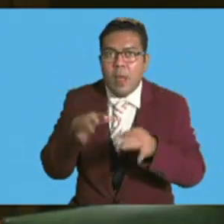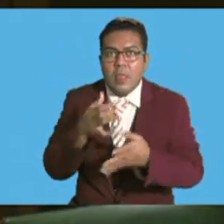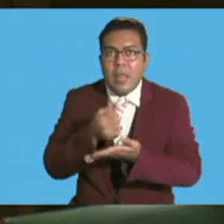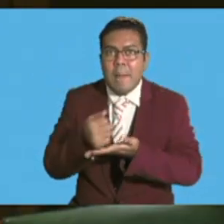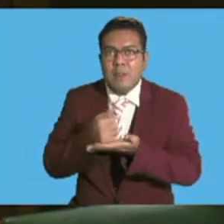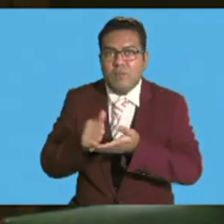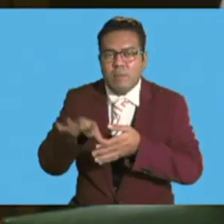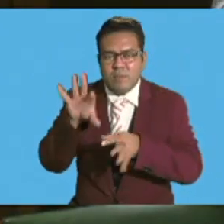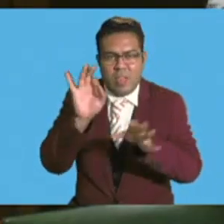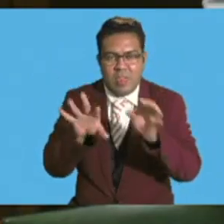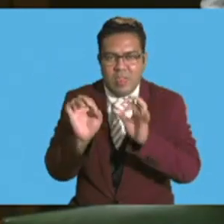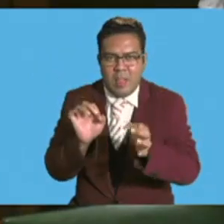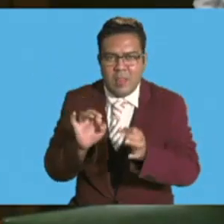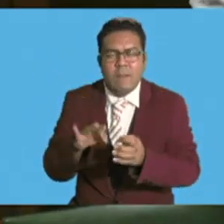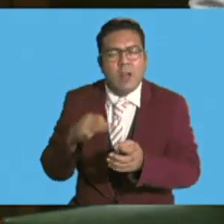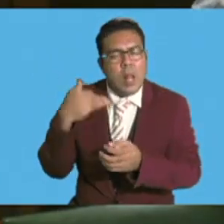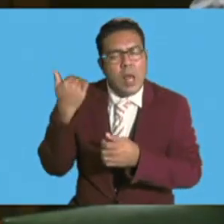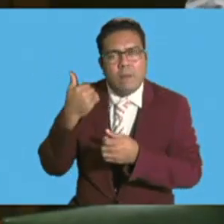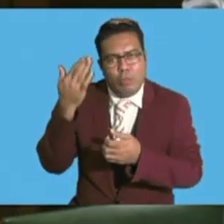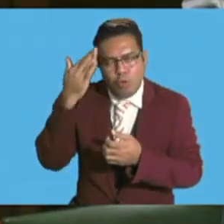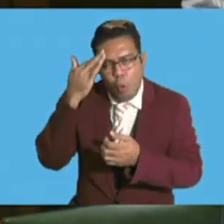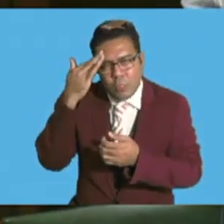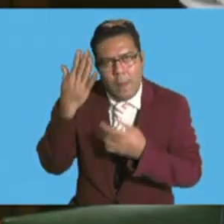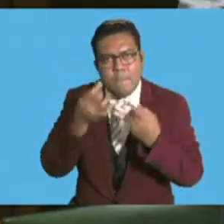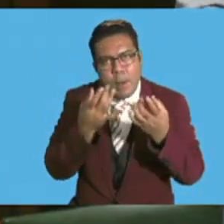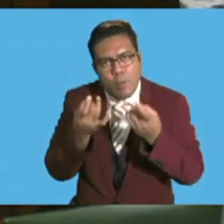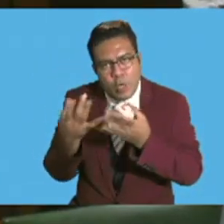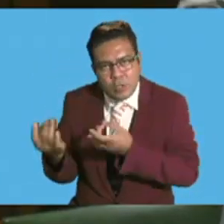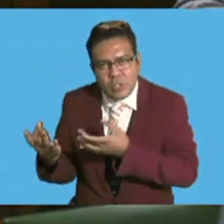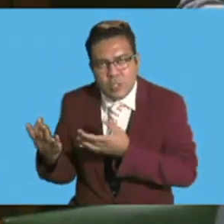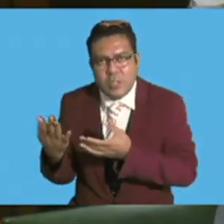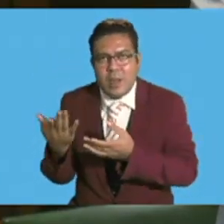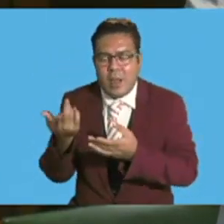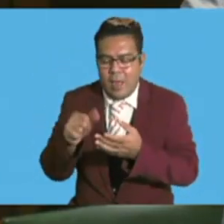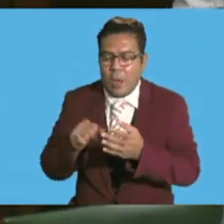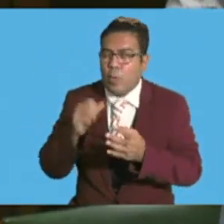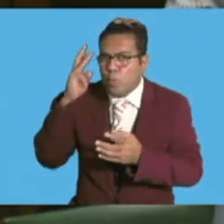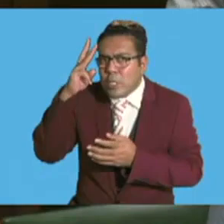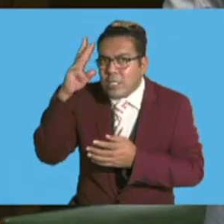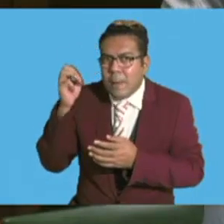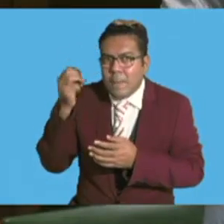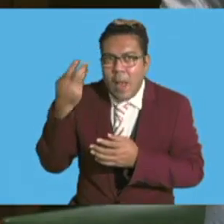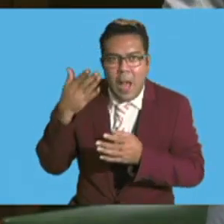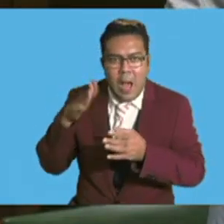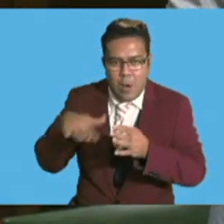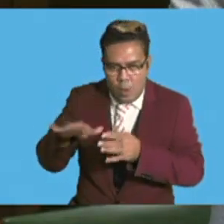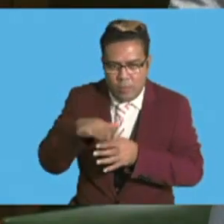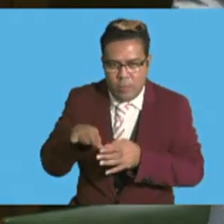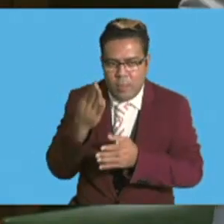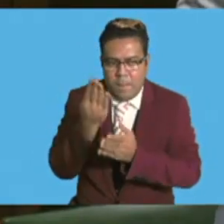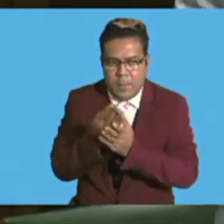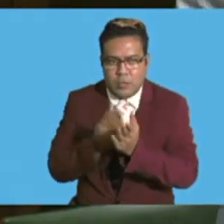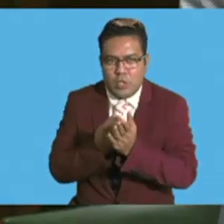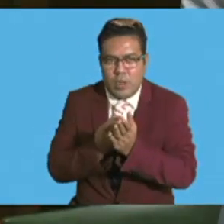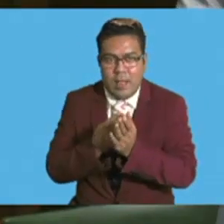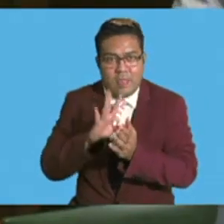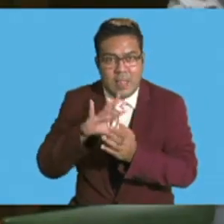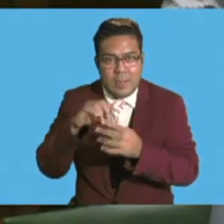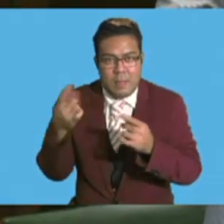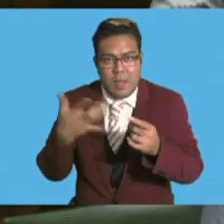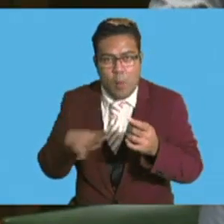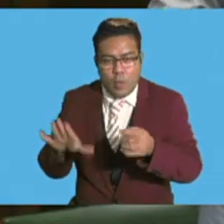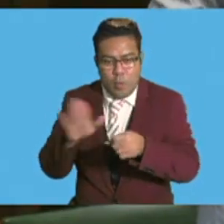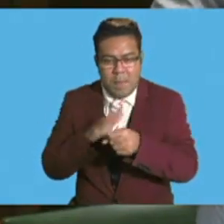sky. There's been a lot of thought, preparation, a lot of thinking, a lot of wisdom around the budget. And that's something I want to make very